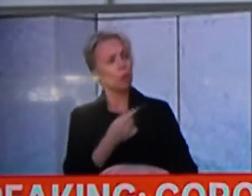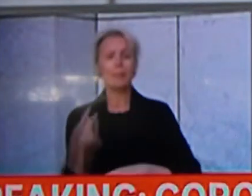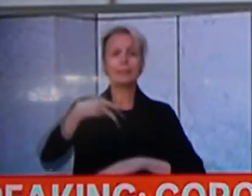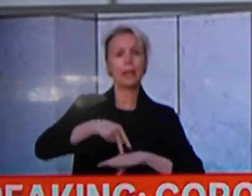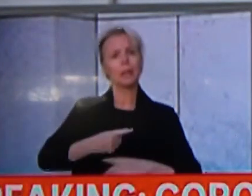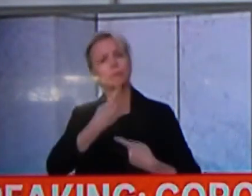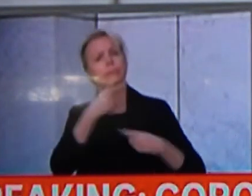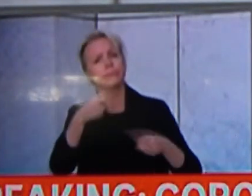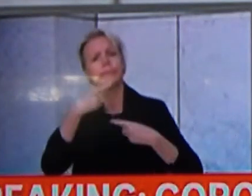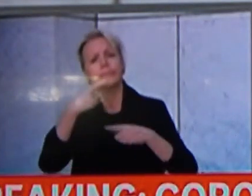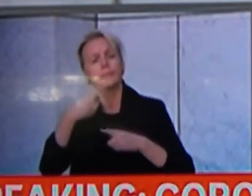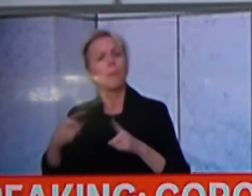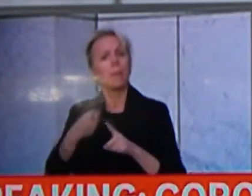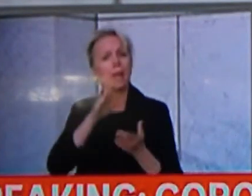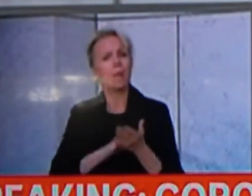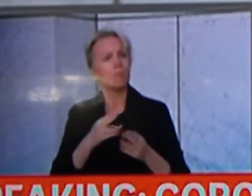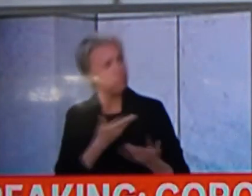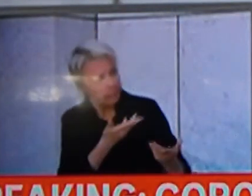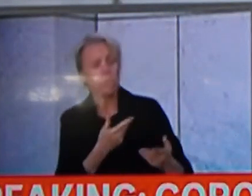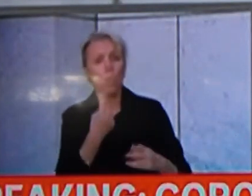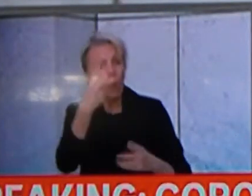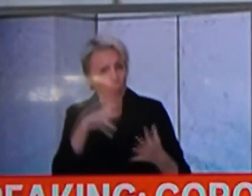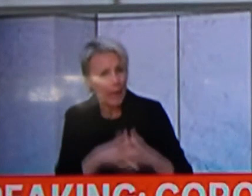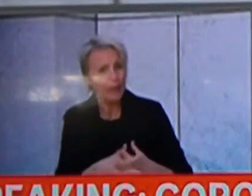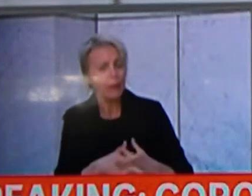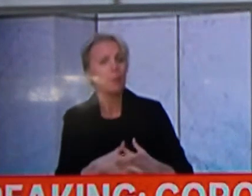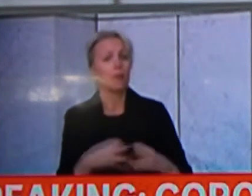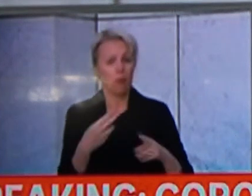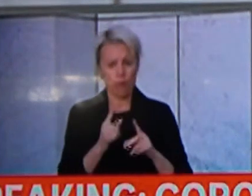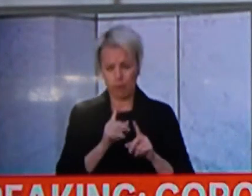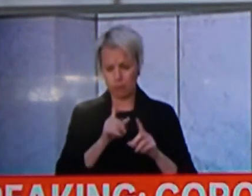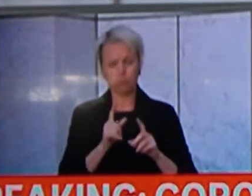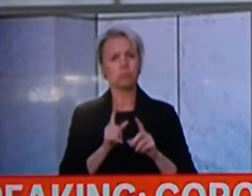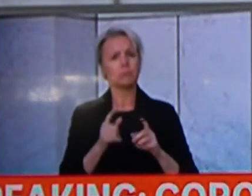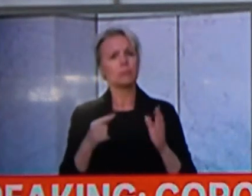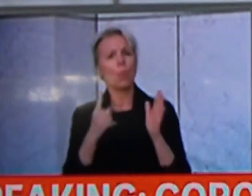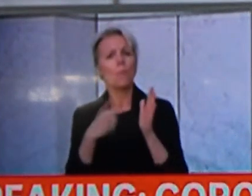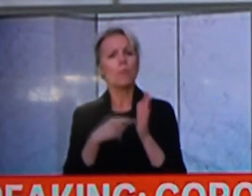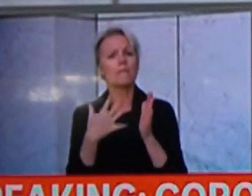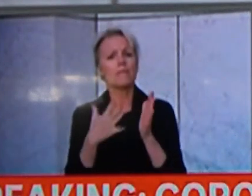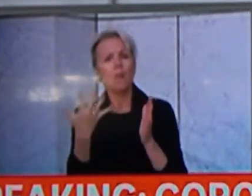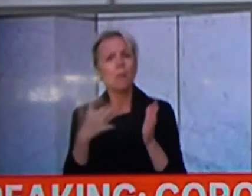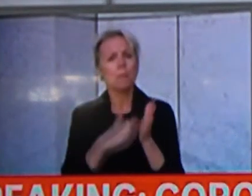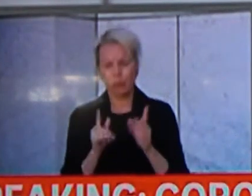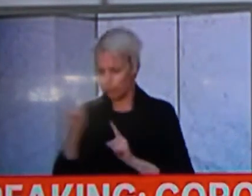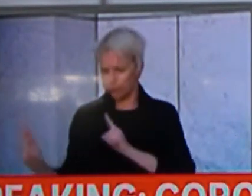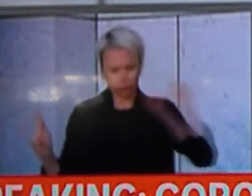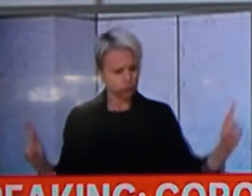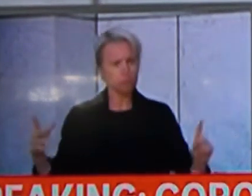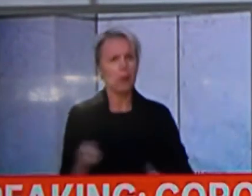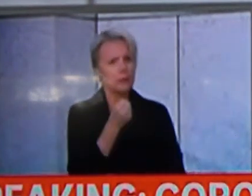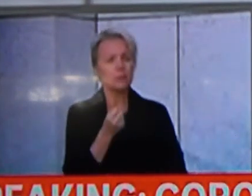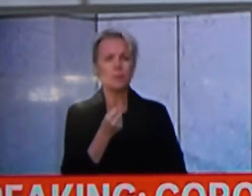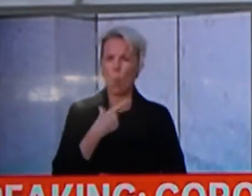Telling Australians about social distancing and why it's important. Why do you think Australians are not listening? Well, it's more a challenge to Australians,